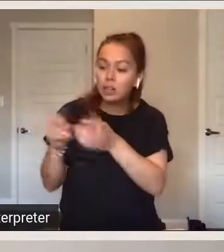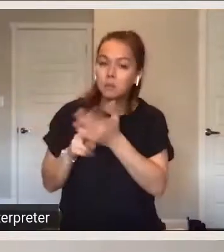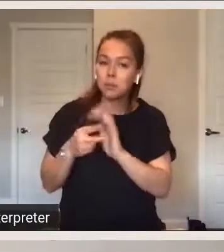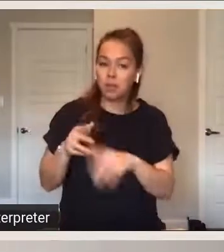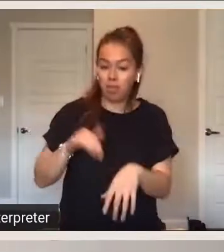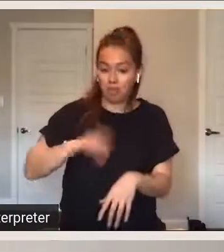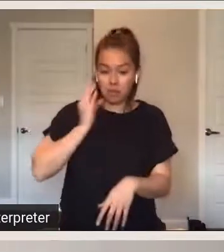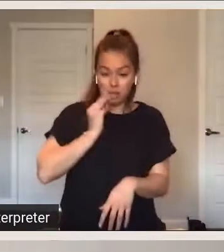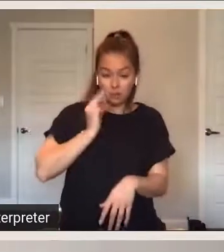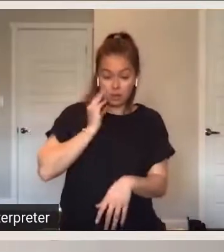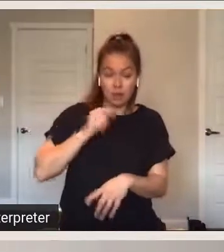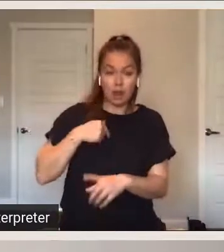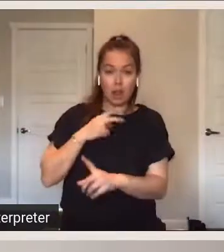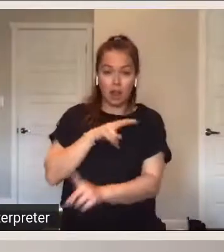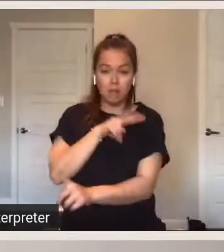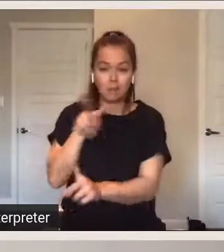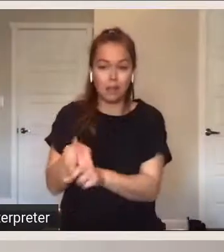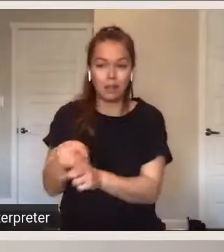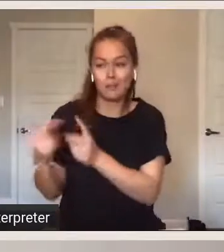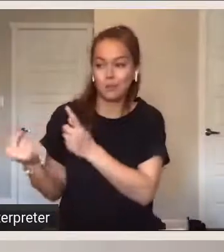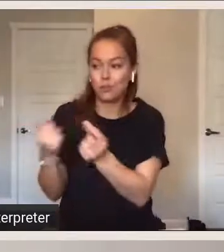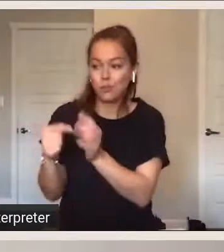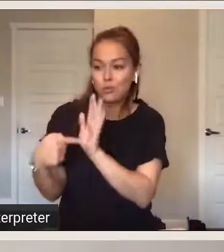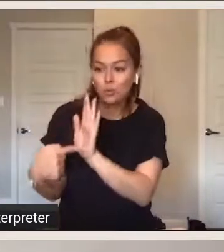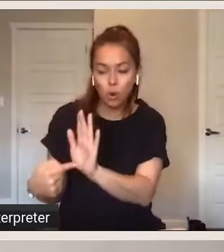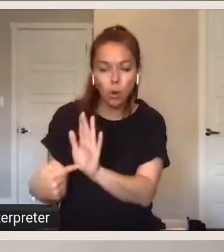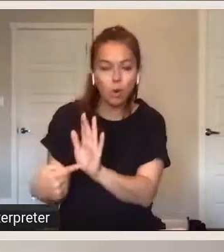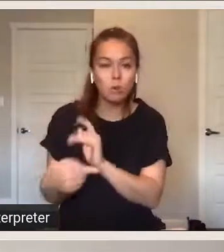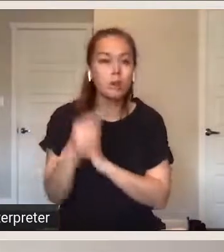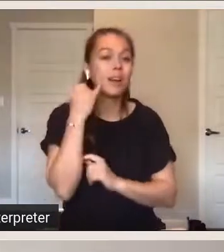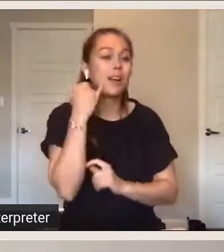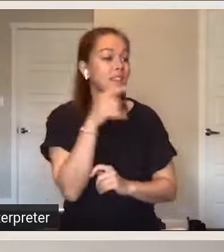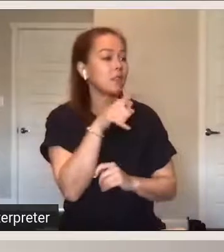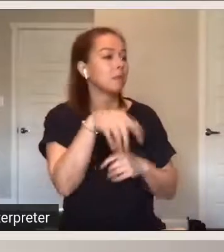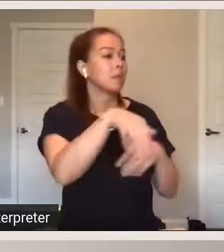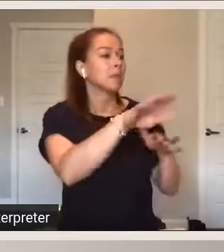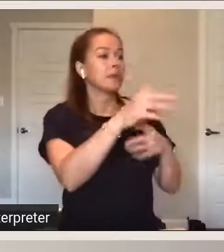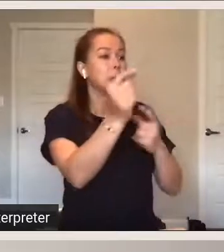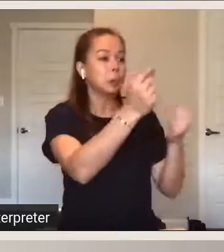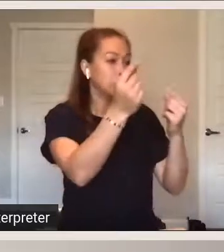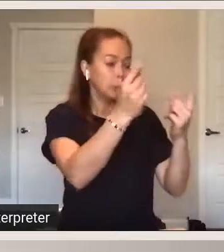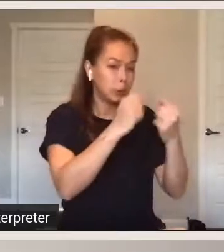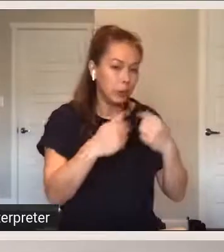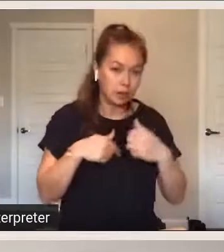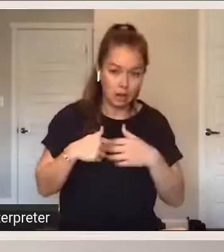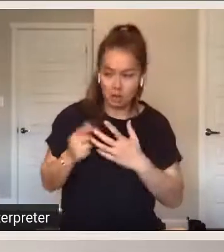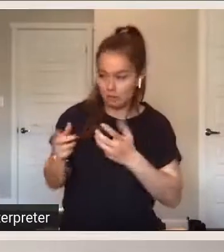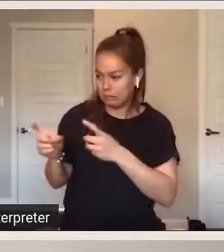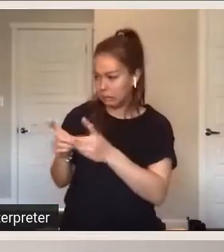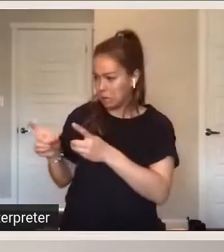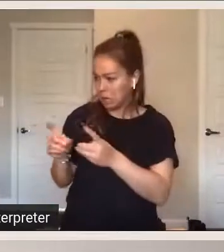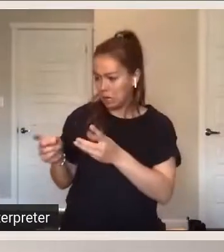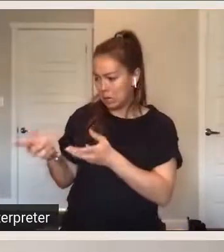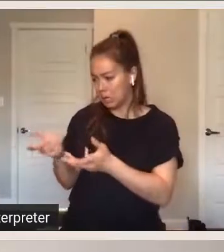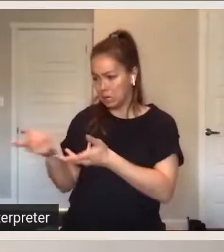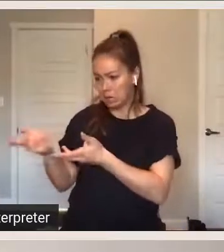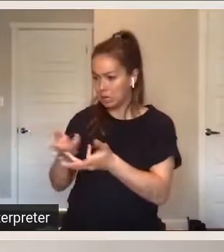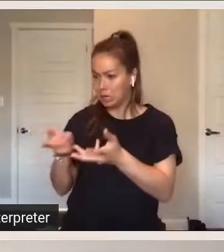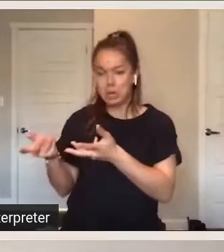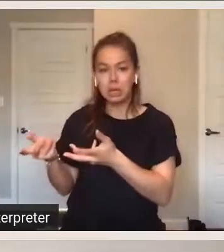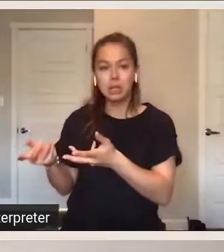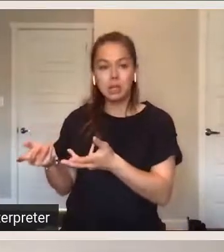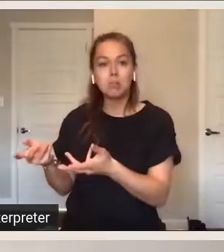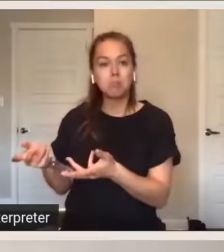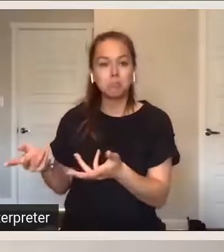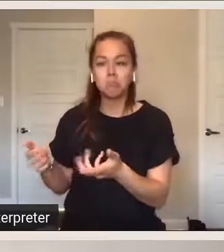some of the directing when you were busy off doing something else. You know, as my job to direct the background, it was just